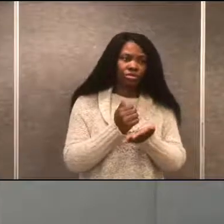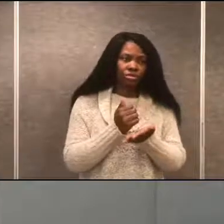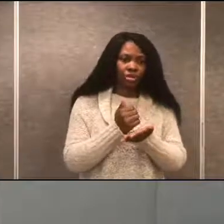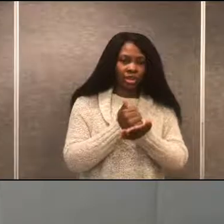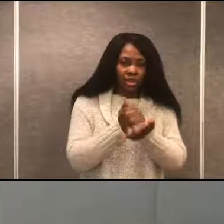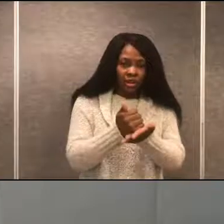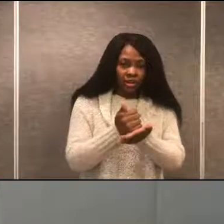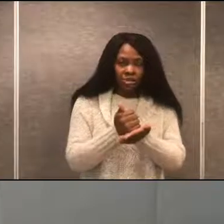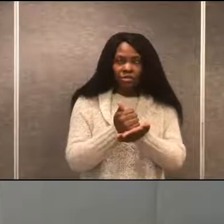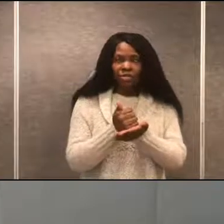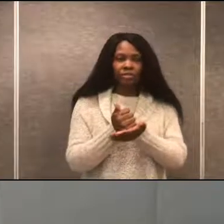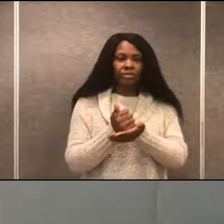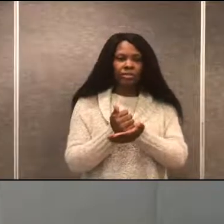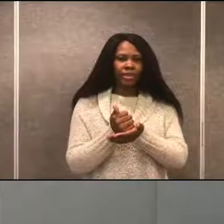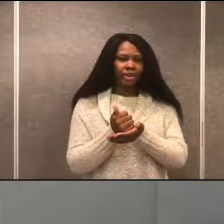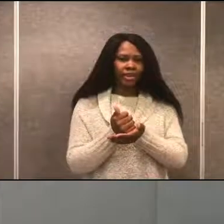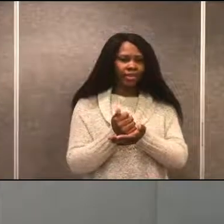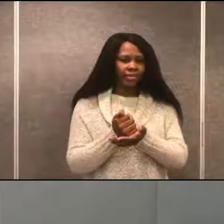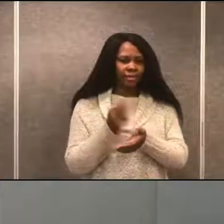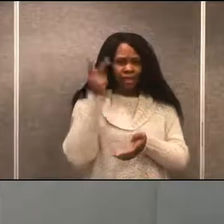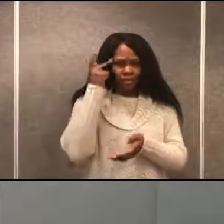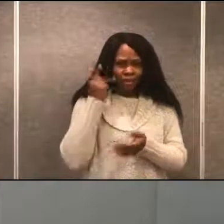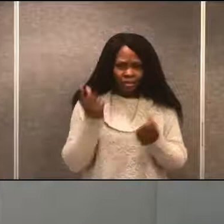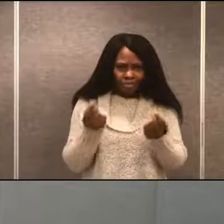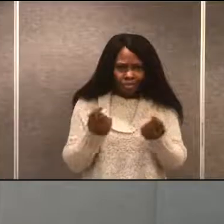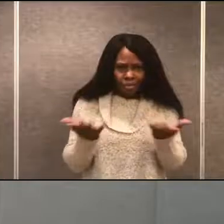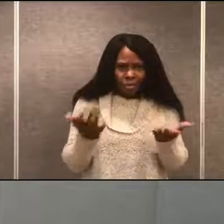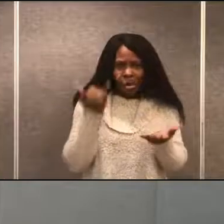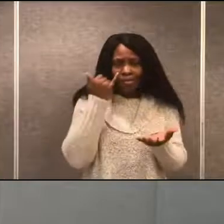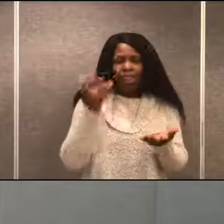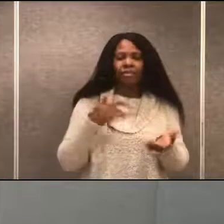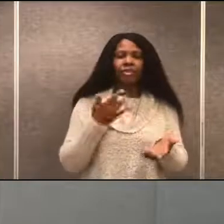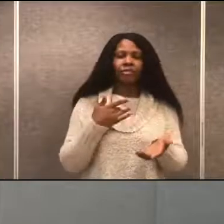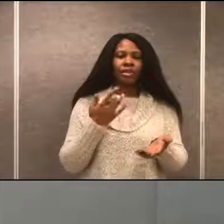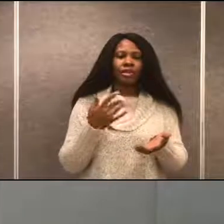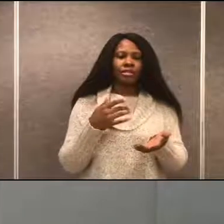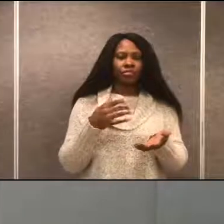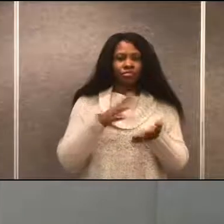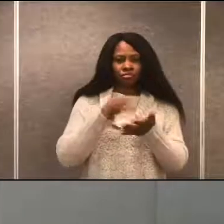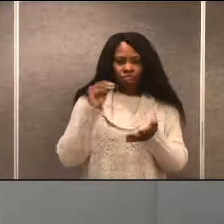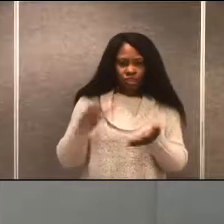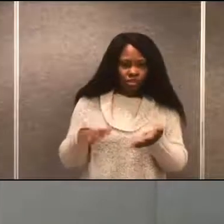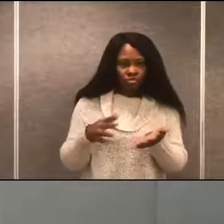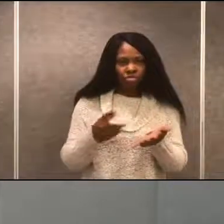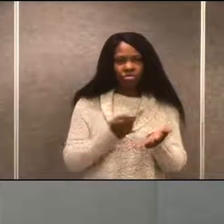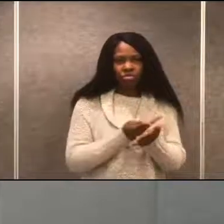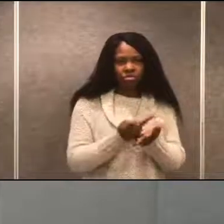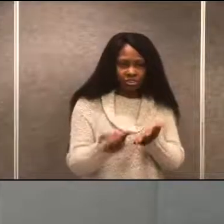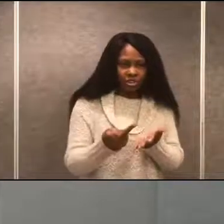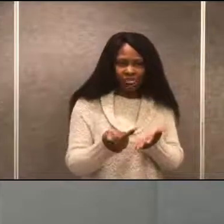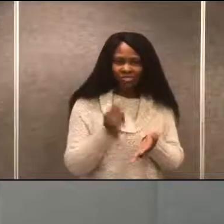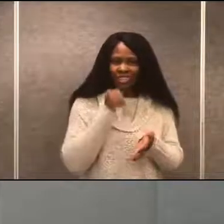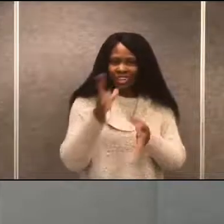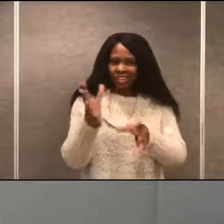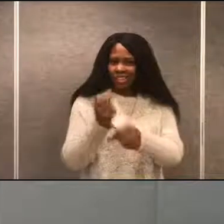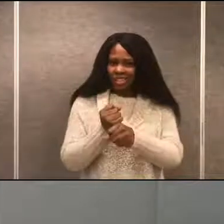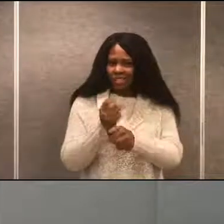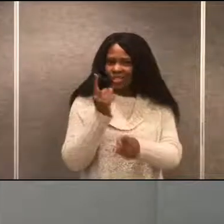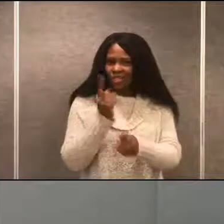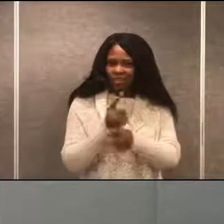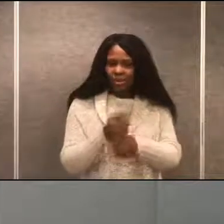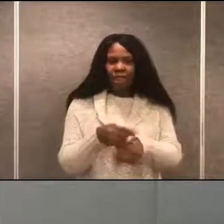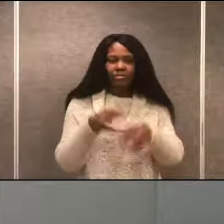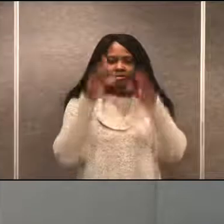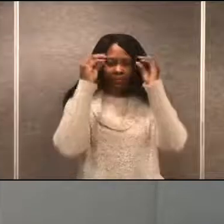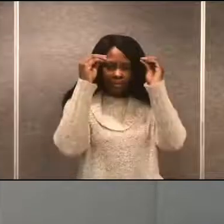should they contact if they feel that their son or daughter is not getting the proper guidance